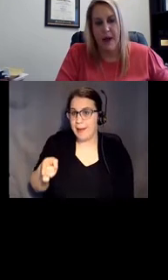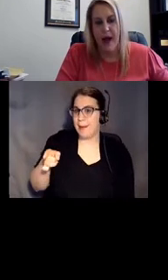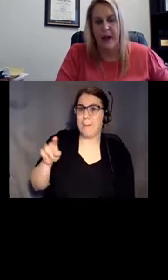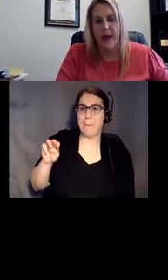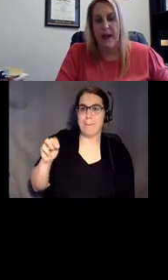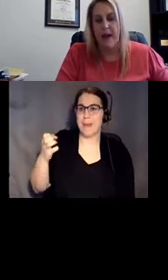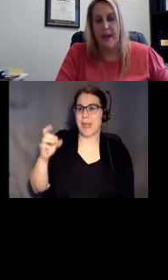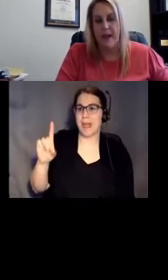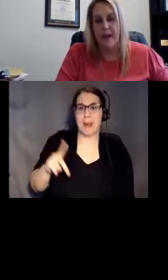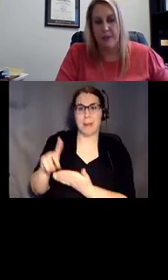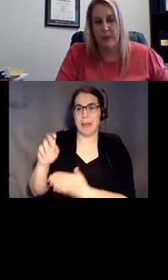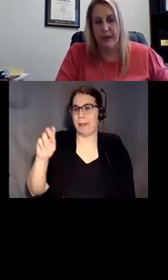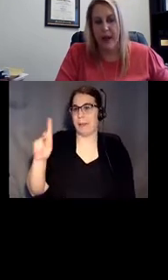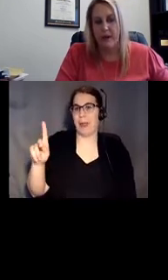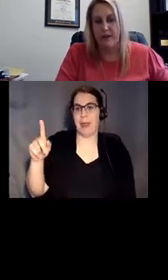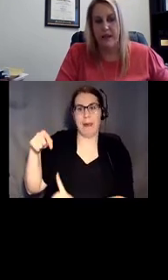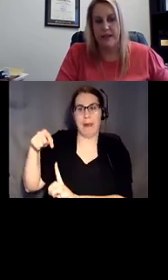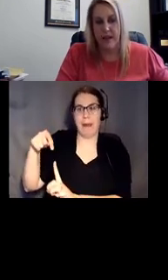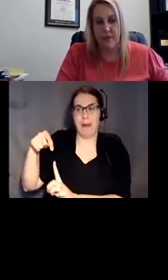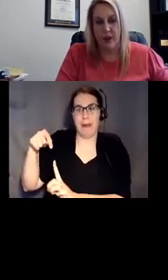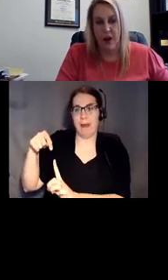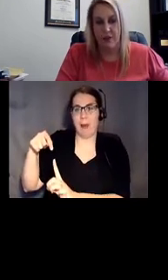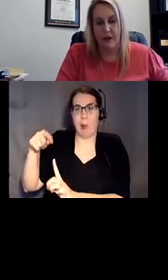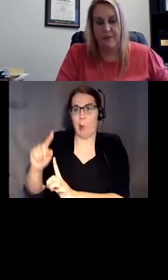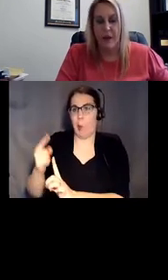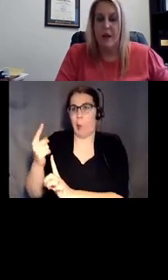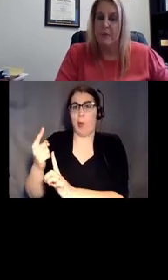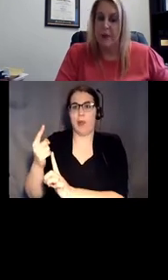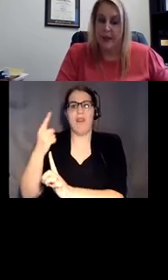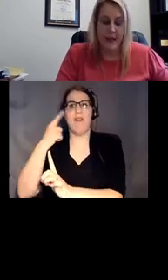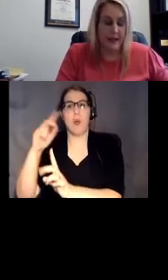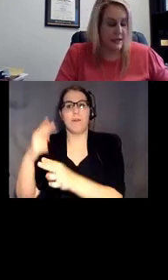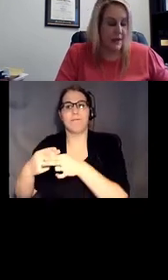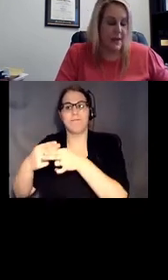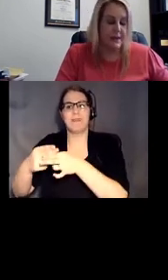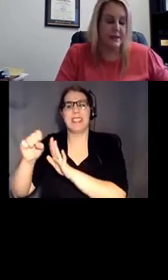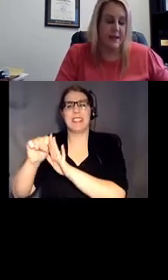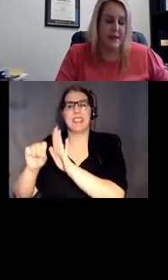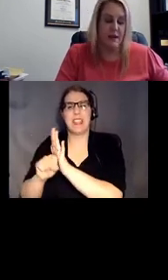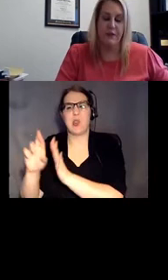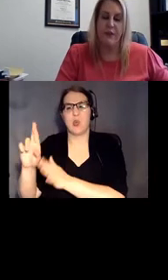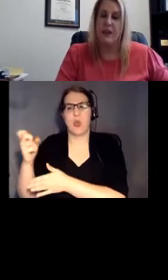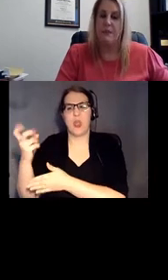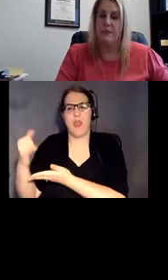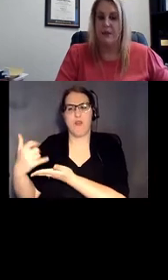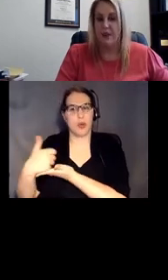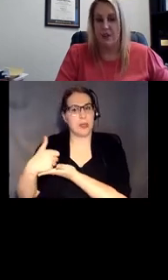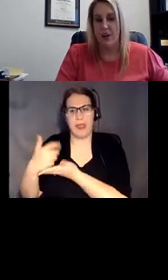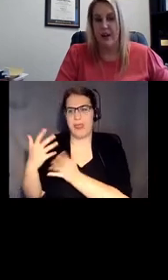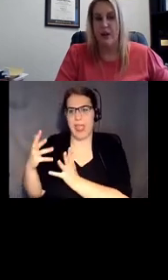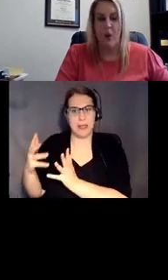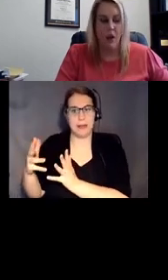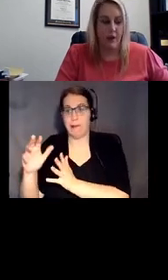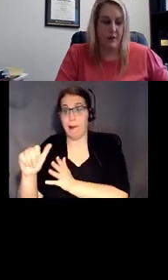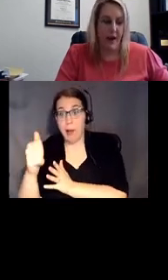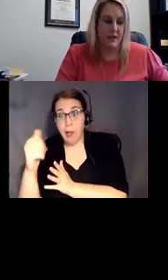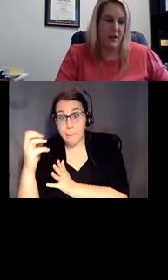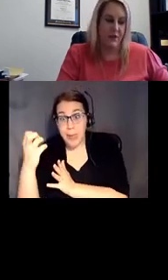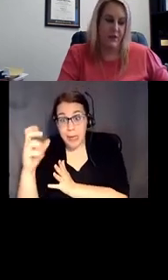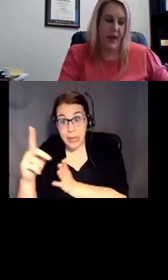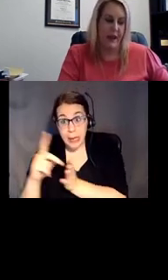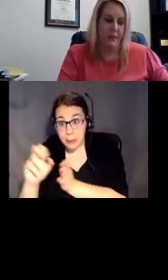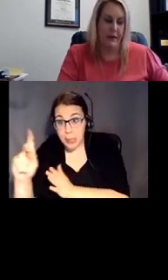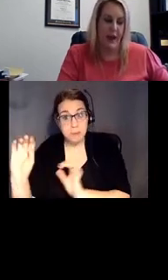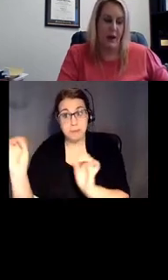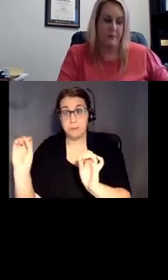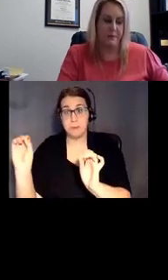Medicaid payback in an ABLE account is that estate recovery. But again, it depends if the beneficiary qualifies